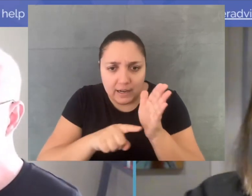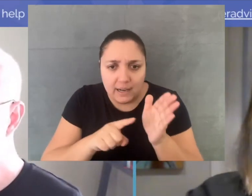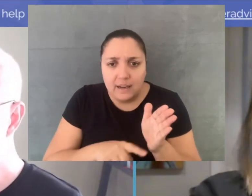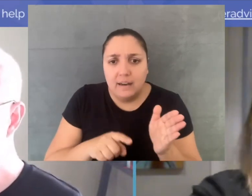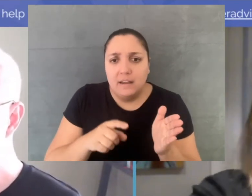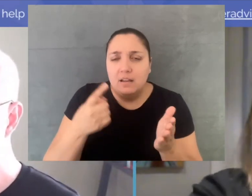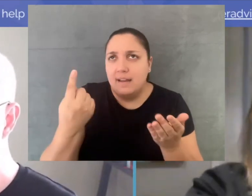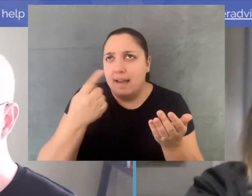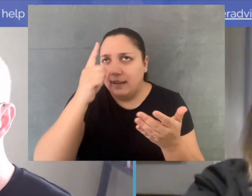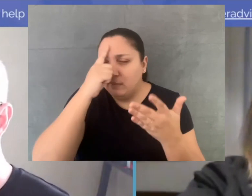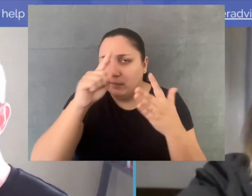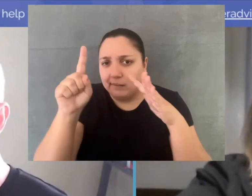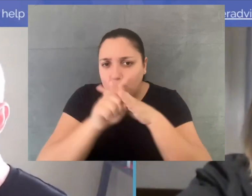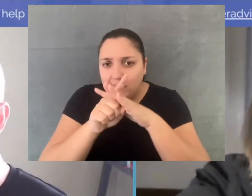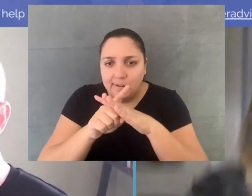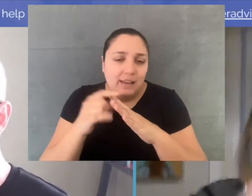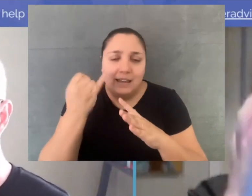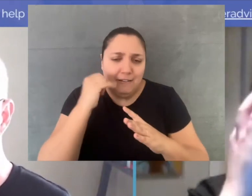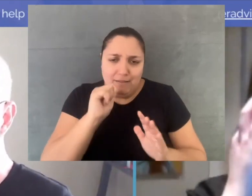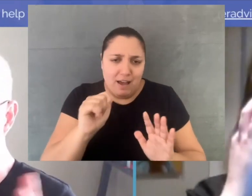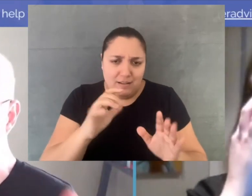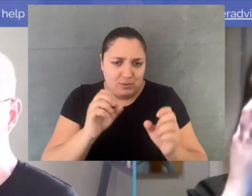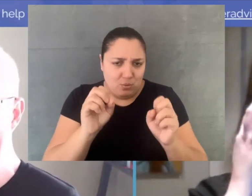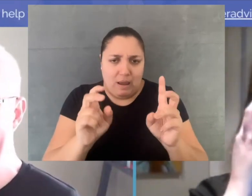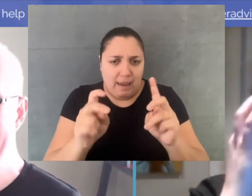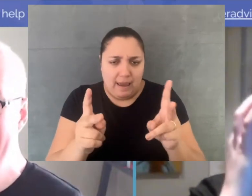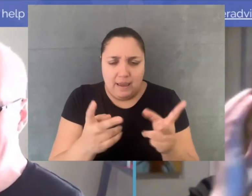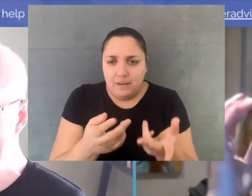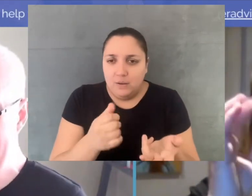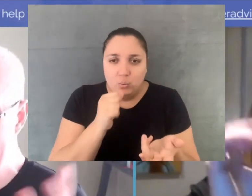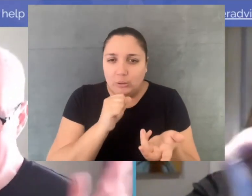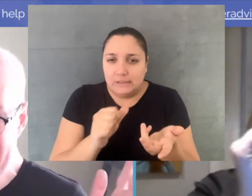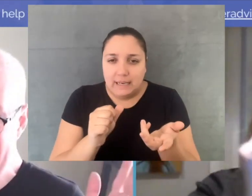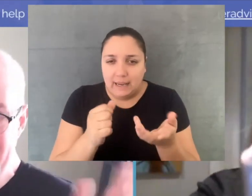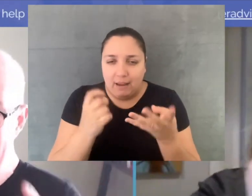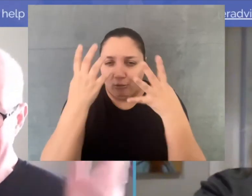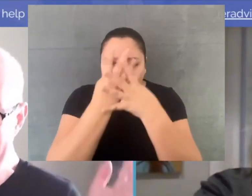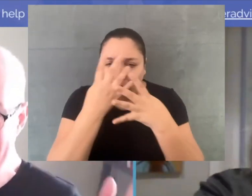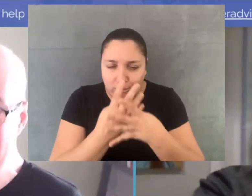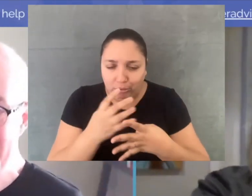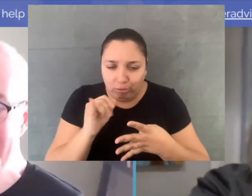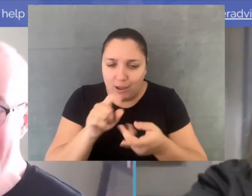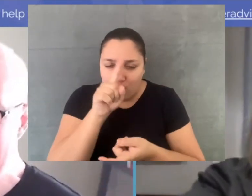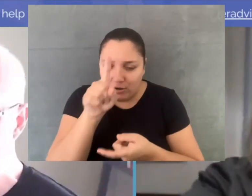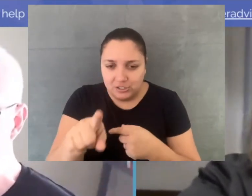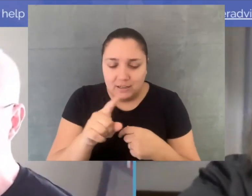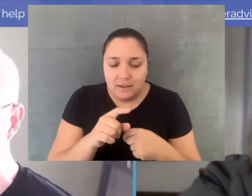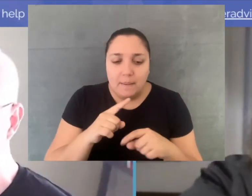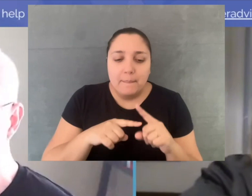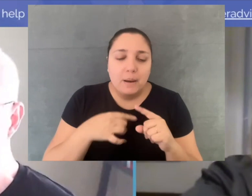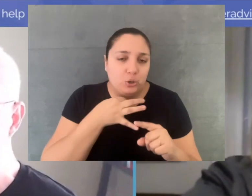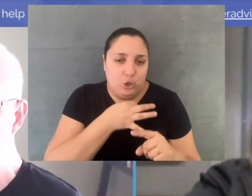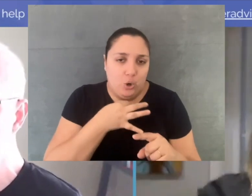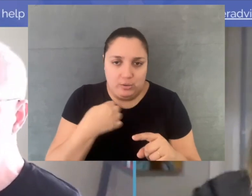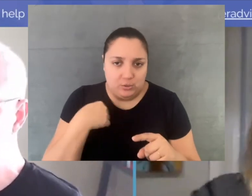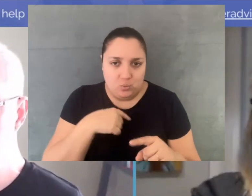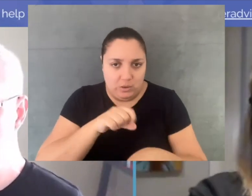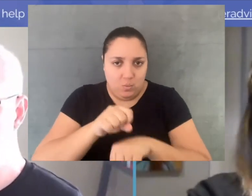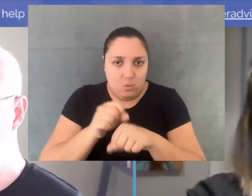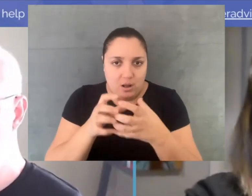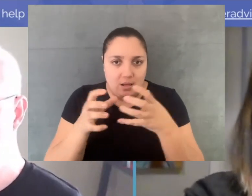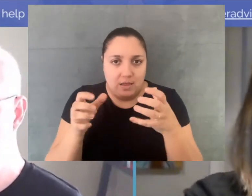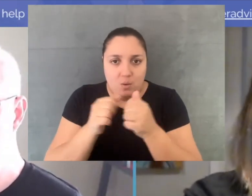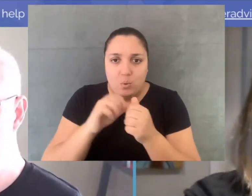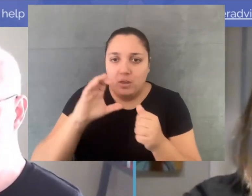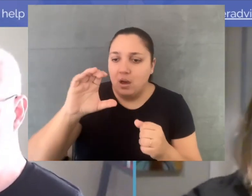the community space? Are there any that come to mind? And it's okay if not. We didn't kind of vet this as a question ahead of time. I'm just kind of curious. Like, we do a lot